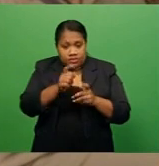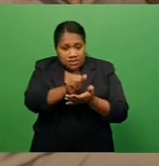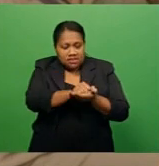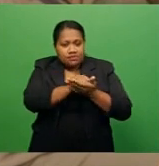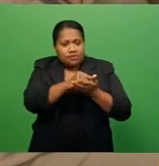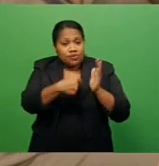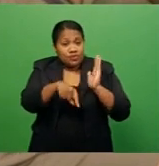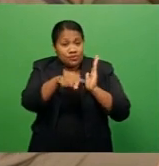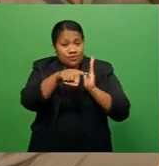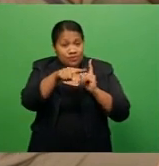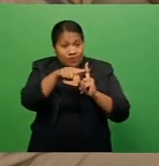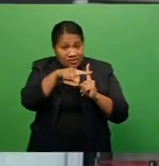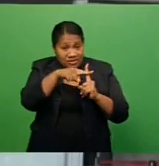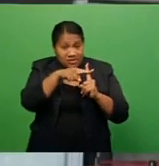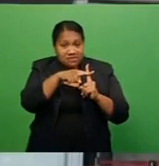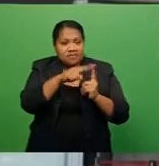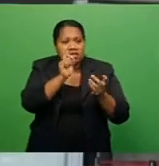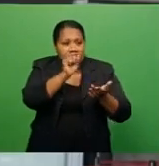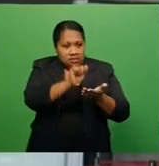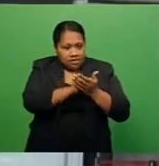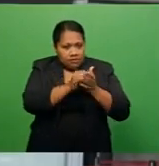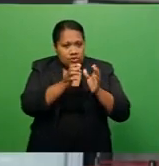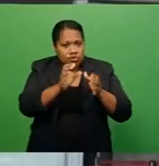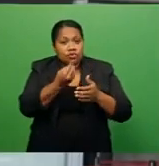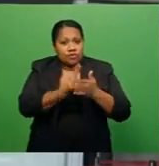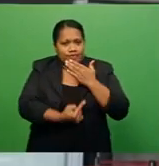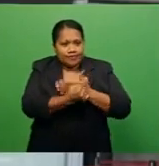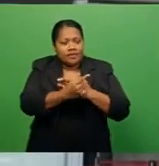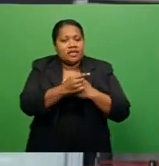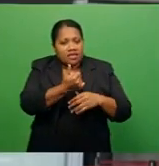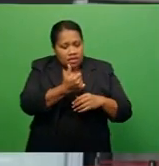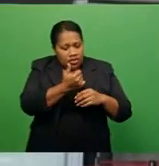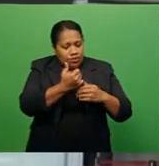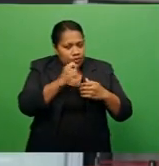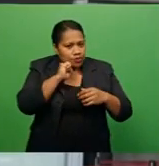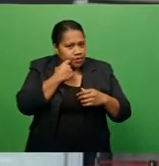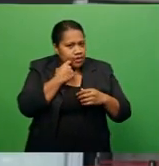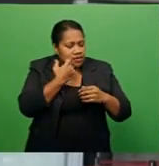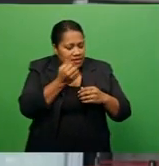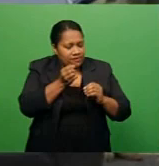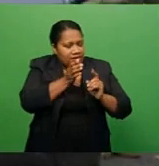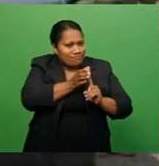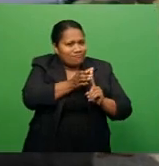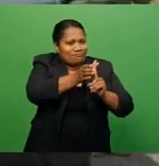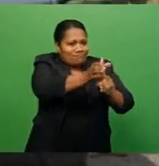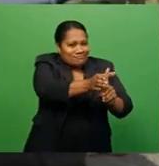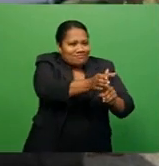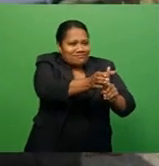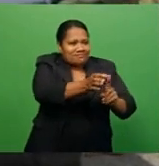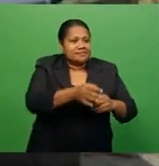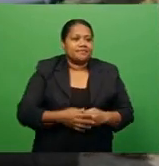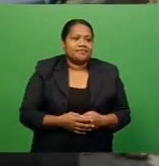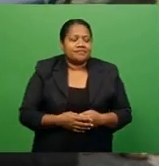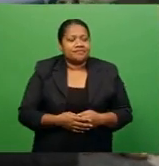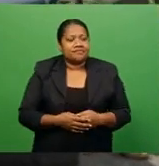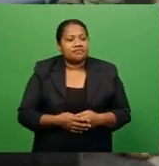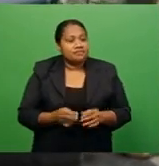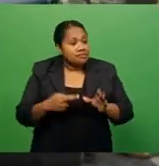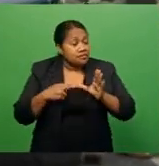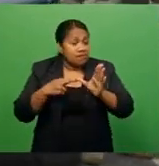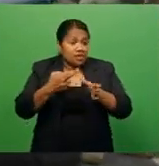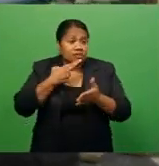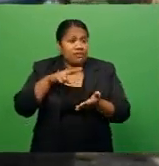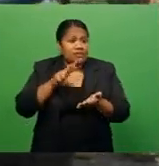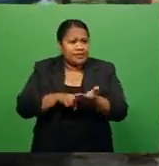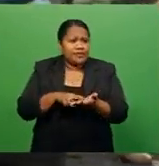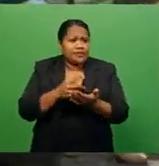they were tested with PCR, so they go through the usual isolation quarantine. Responding to reports of a soldier having died due